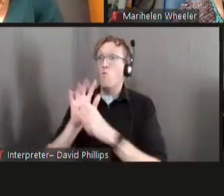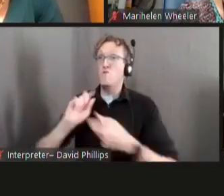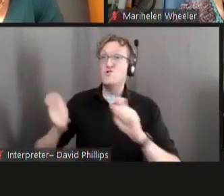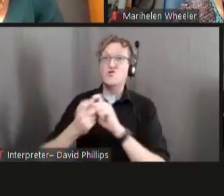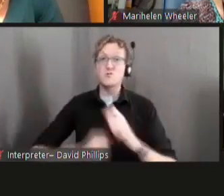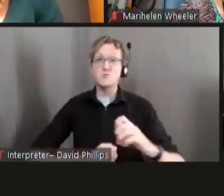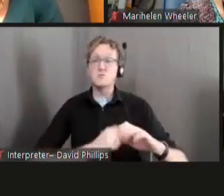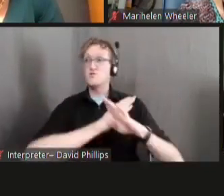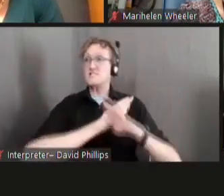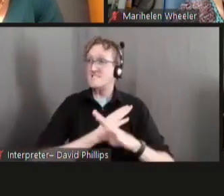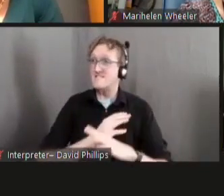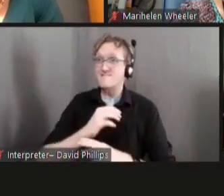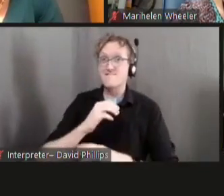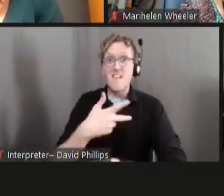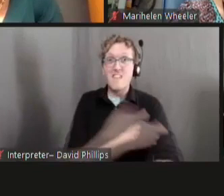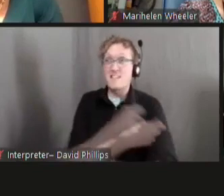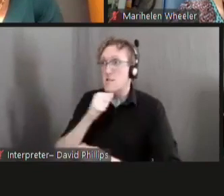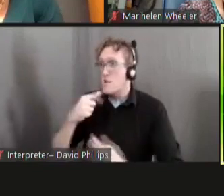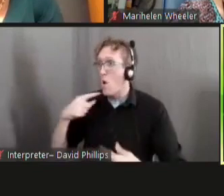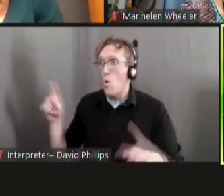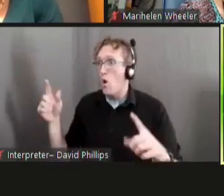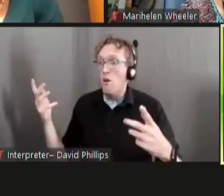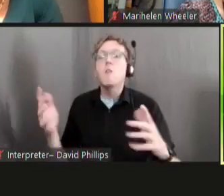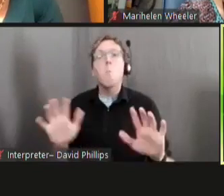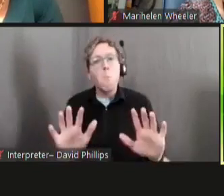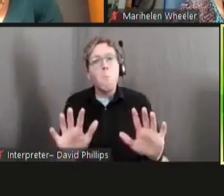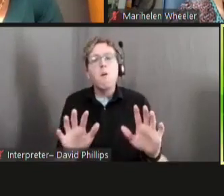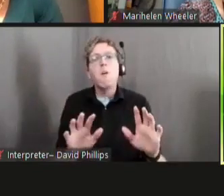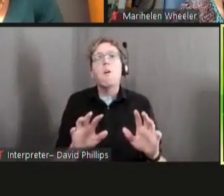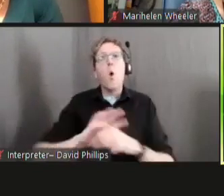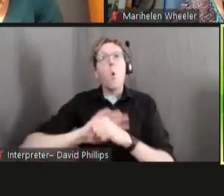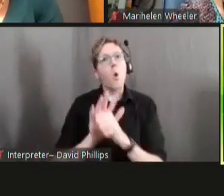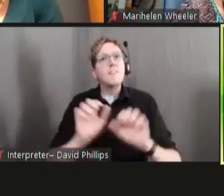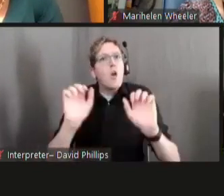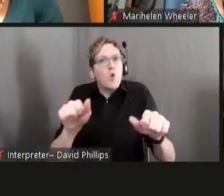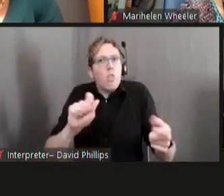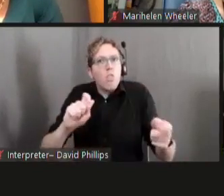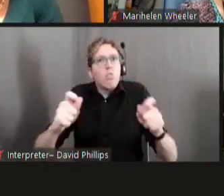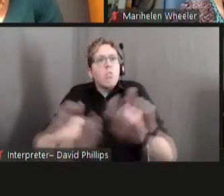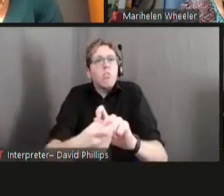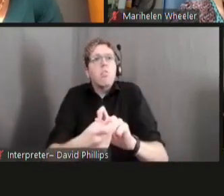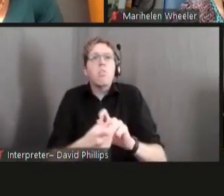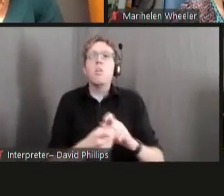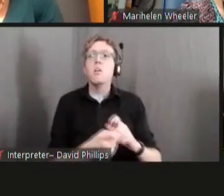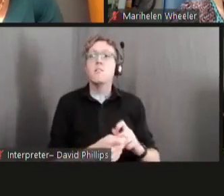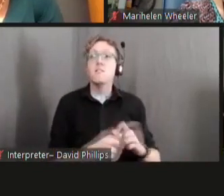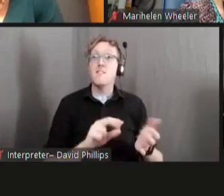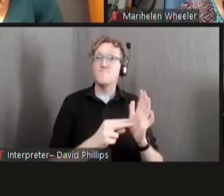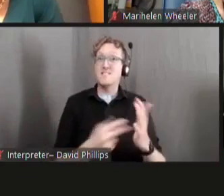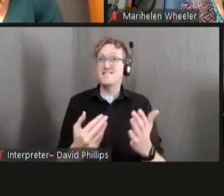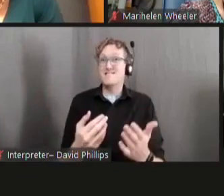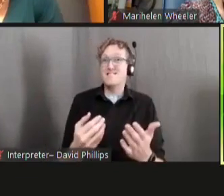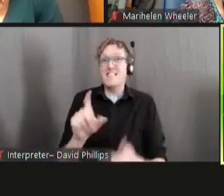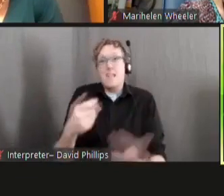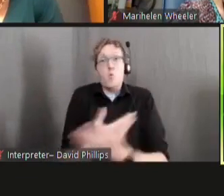Well, the virus might very well mutate to a point that we will need a new vaccine. We are not